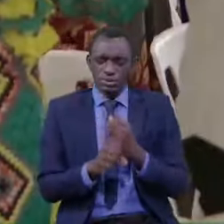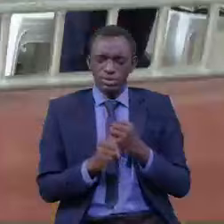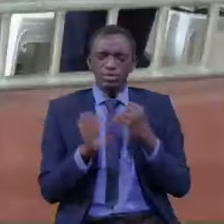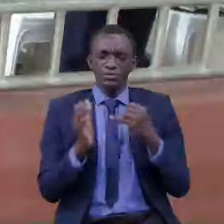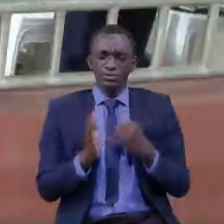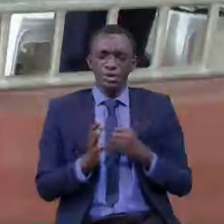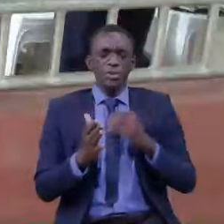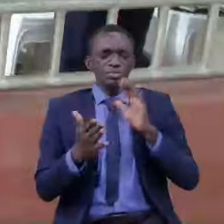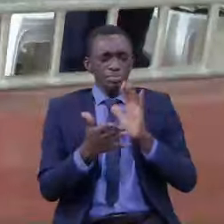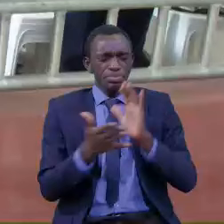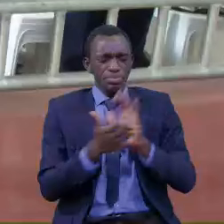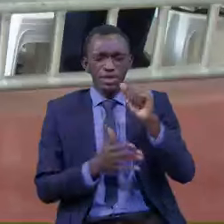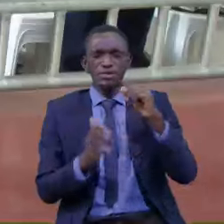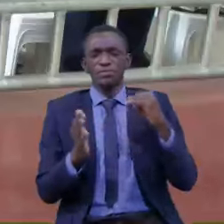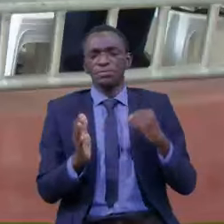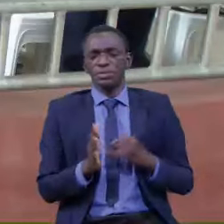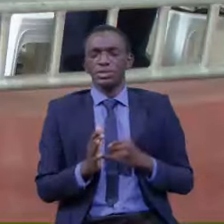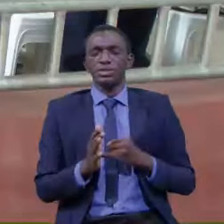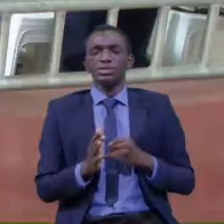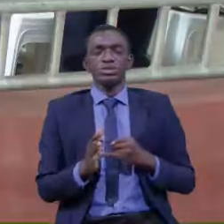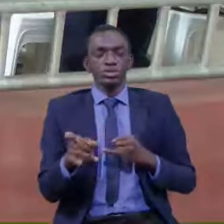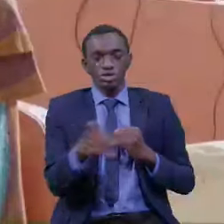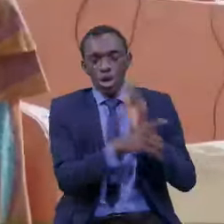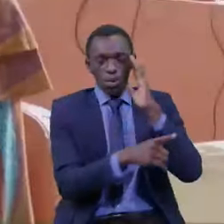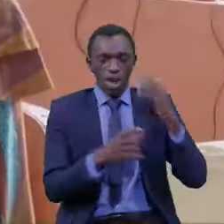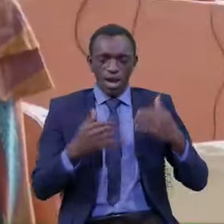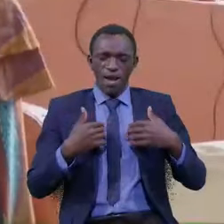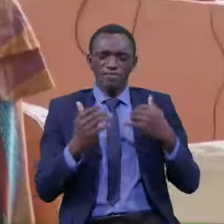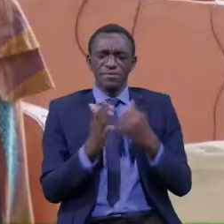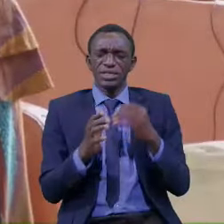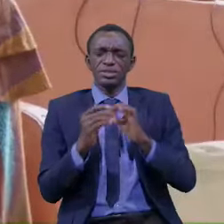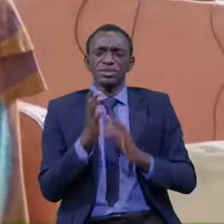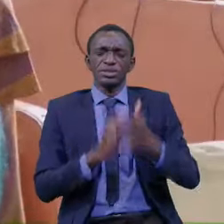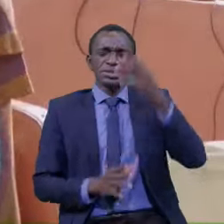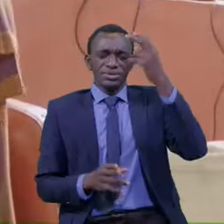Believe it. You have it in Jesus' name.